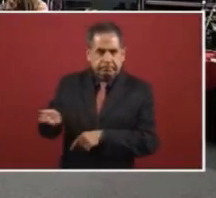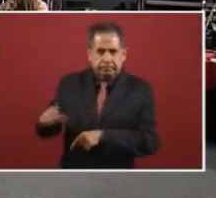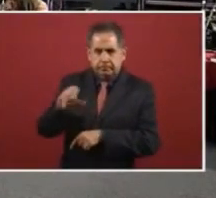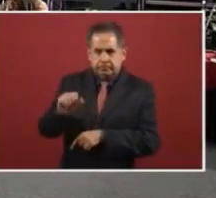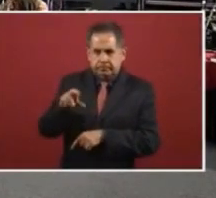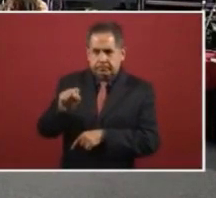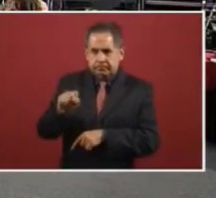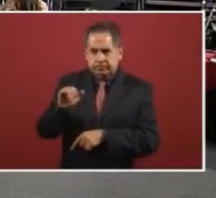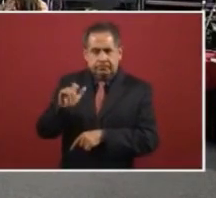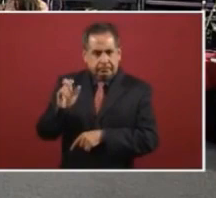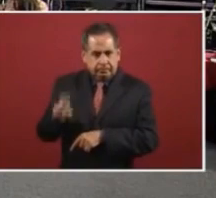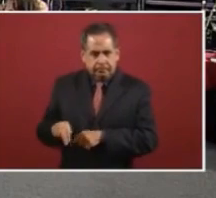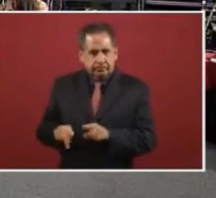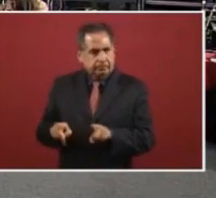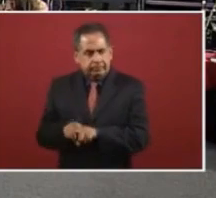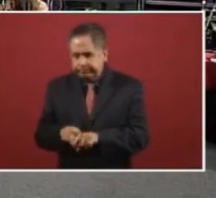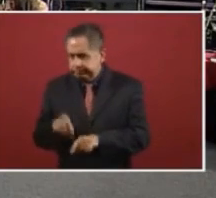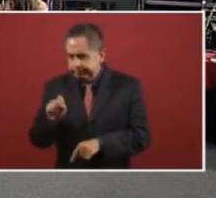I want to reaffirm